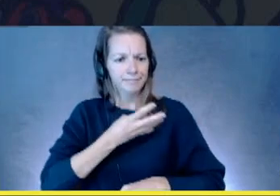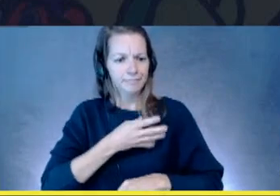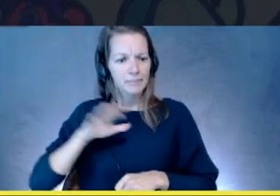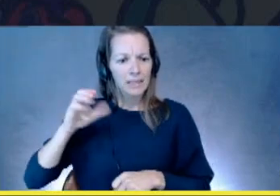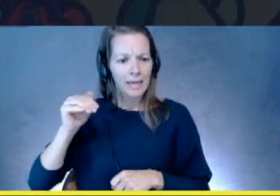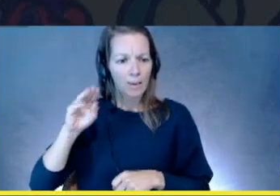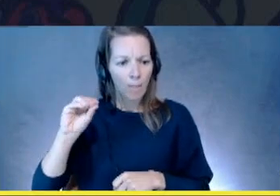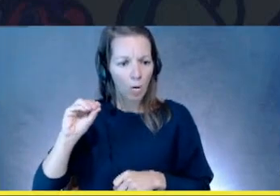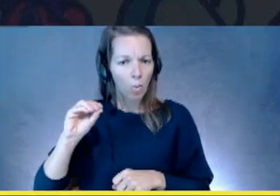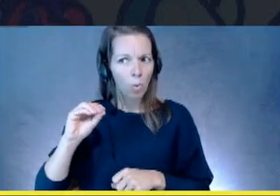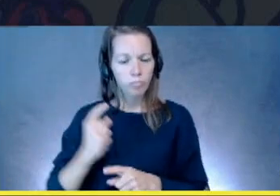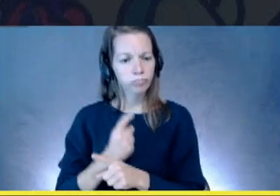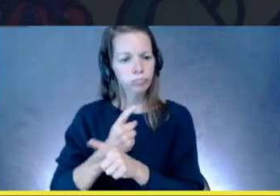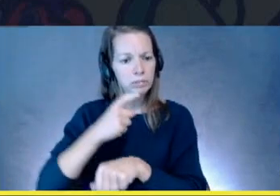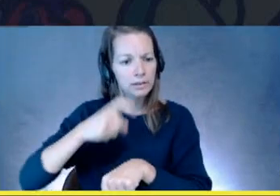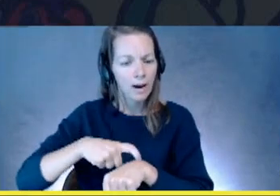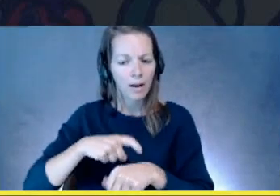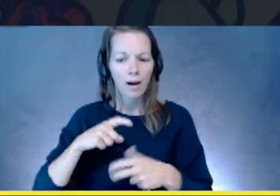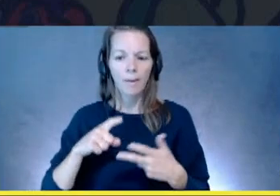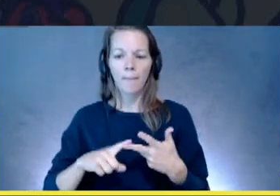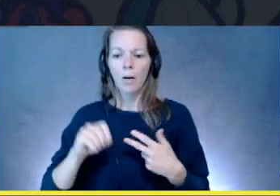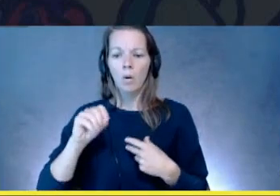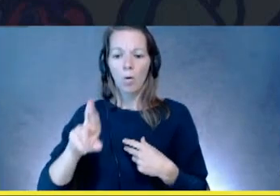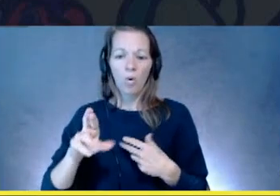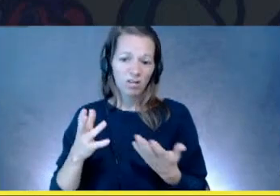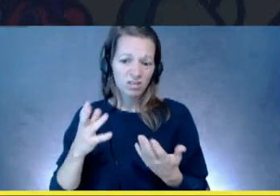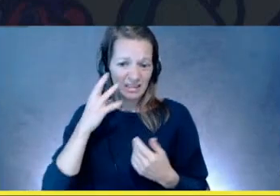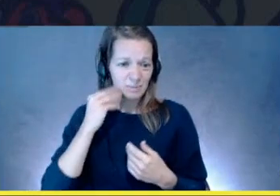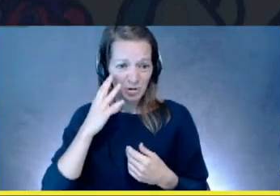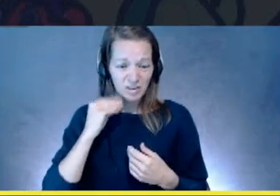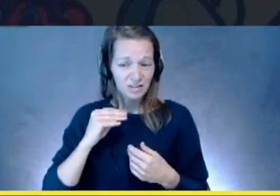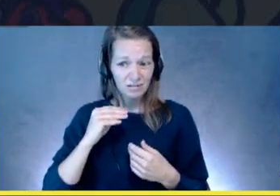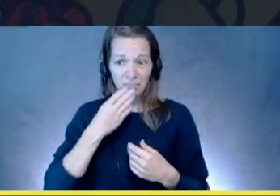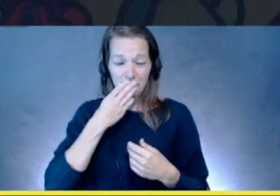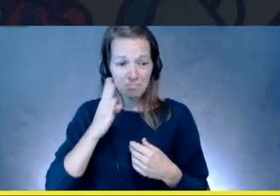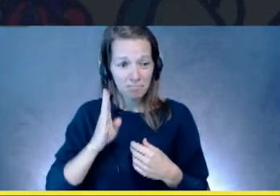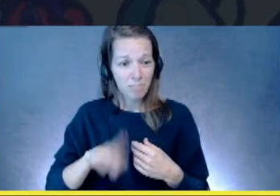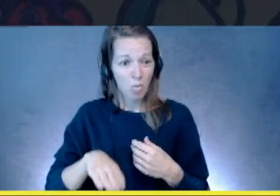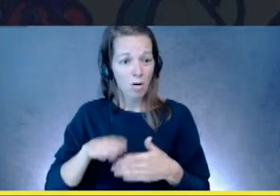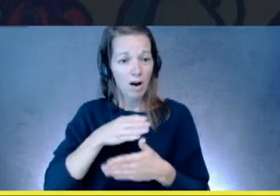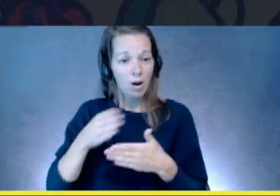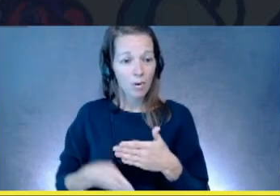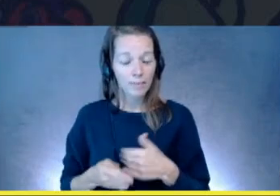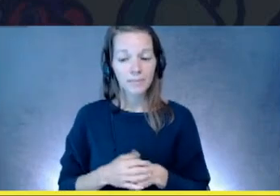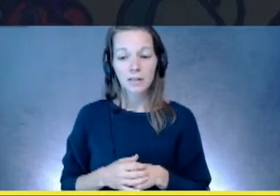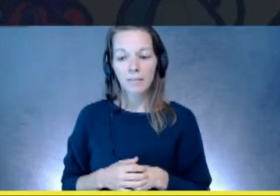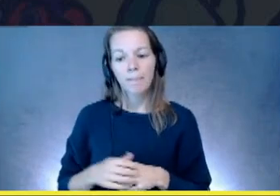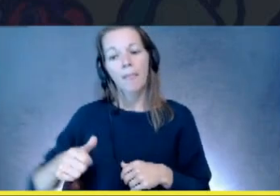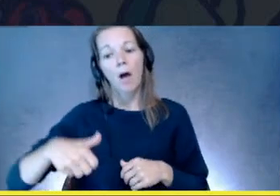processes, and they ultimately experience poorer outcomes. There's some other studies that indicate that